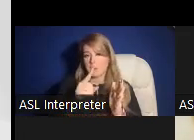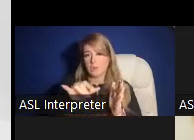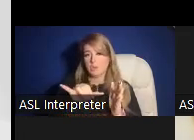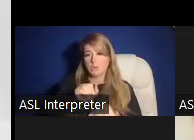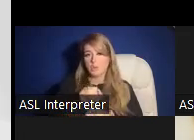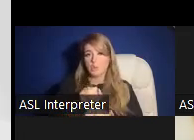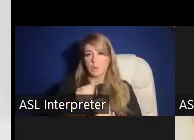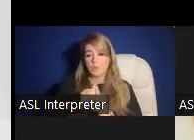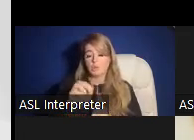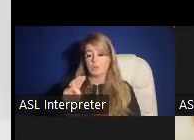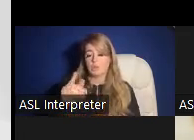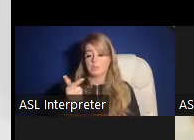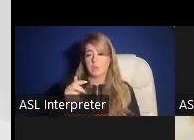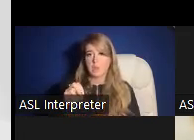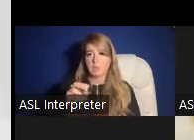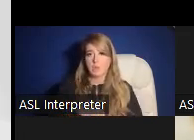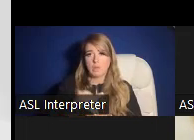on.